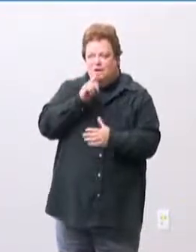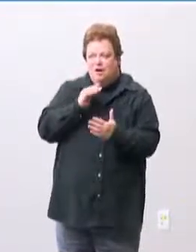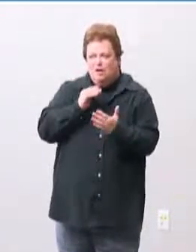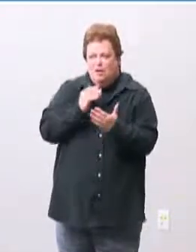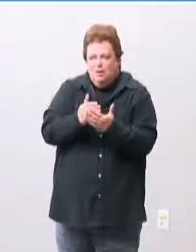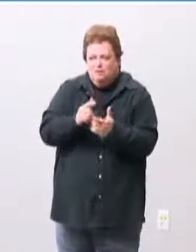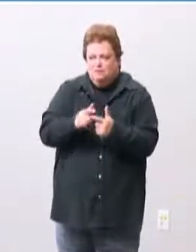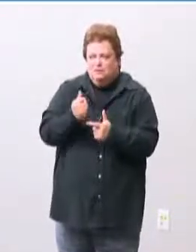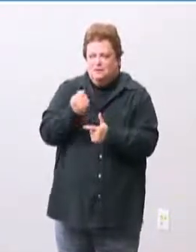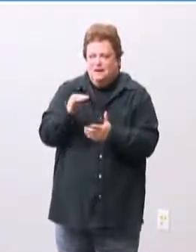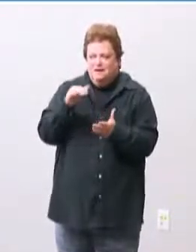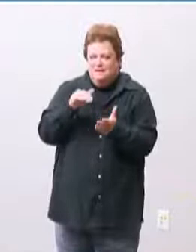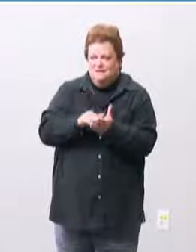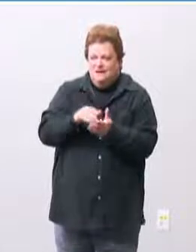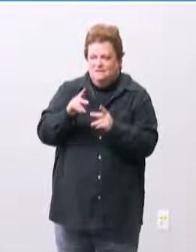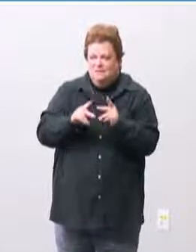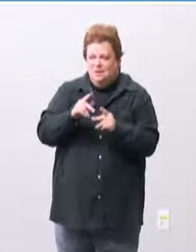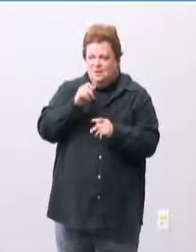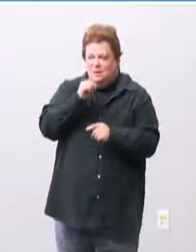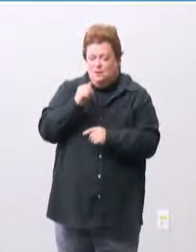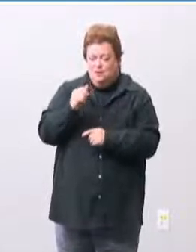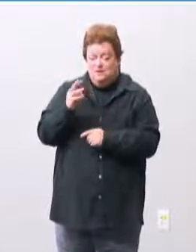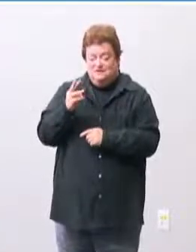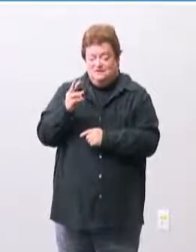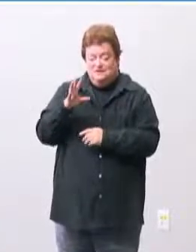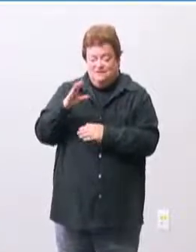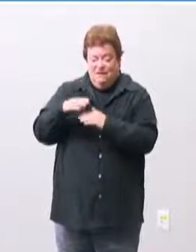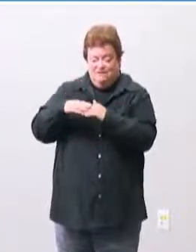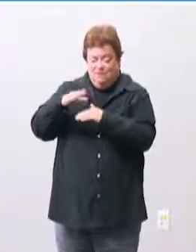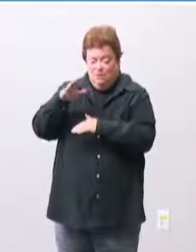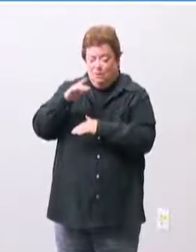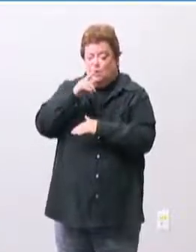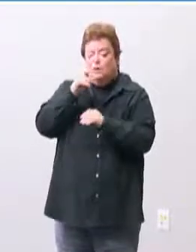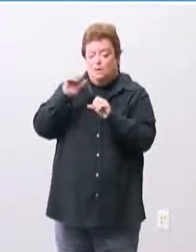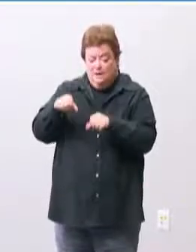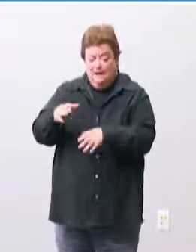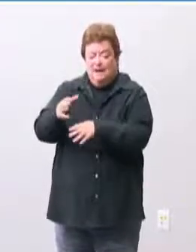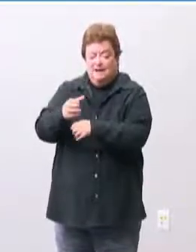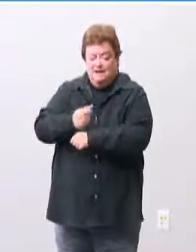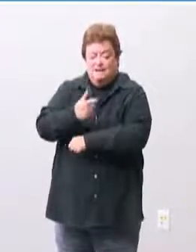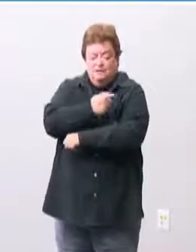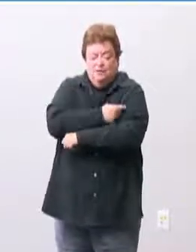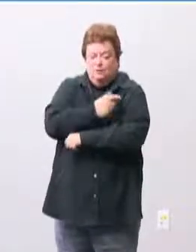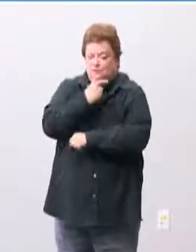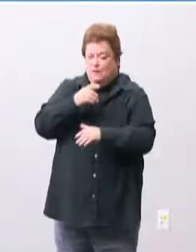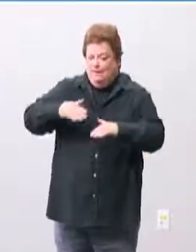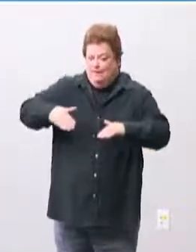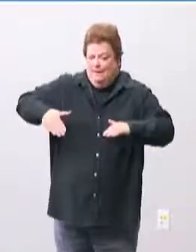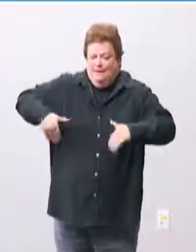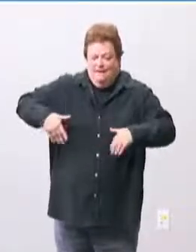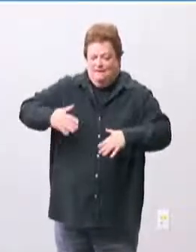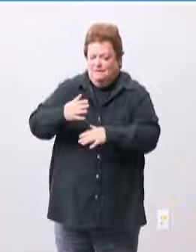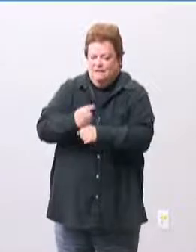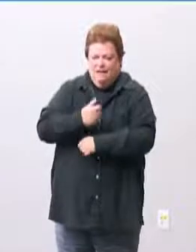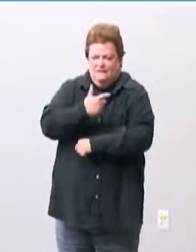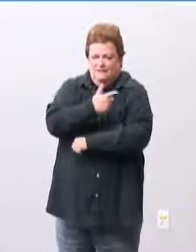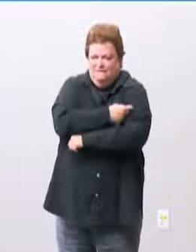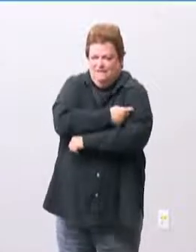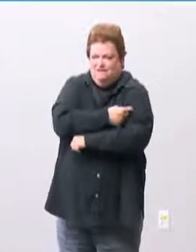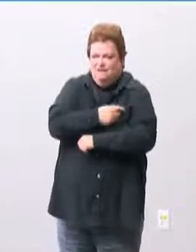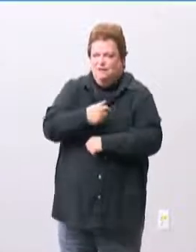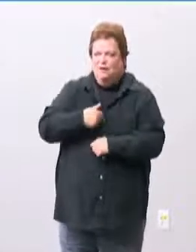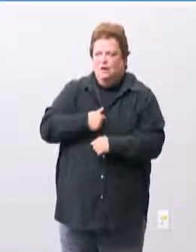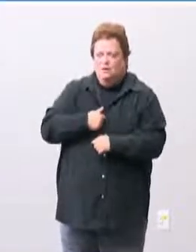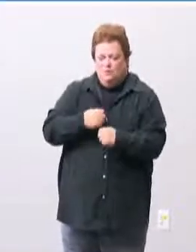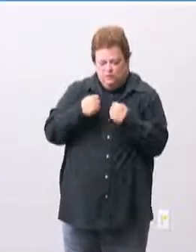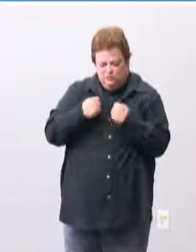to 19,000 people 65 and older who are eligible for a booster dose that haven't yet received it. We